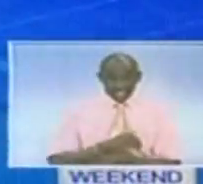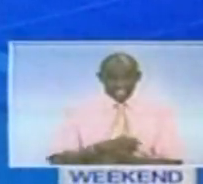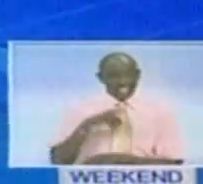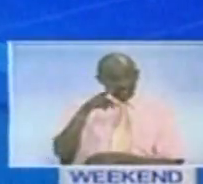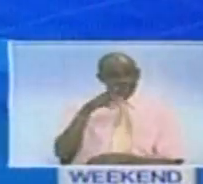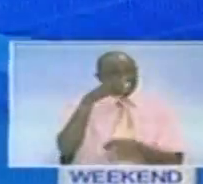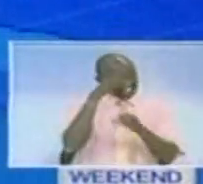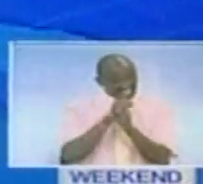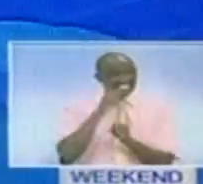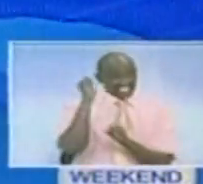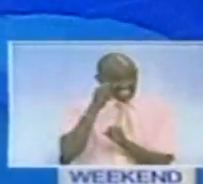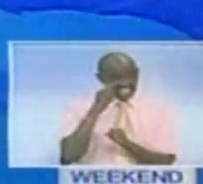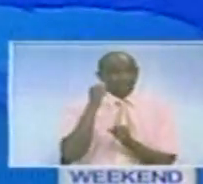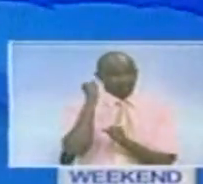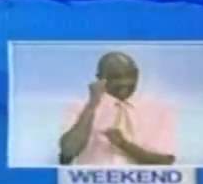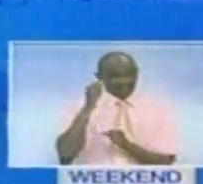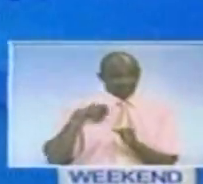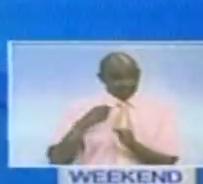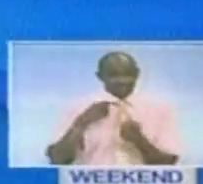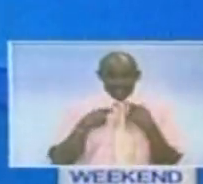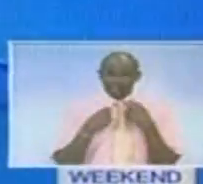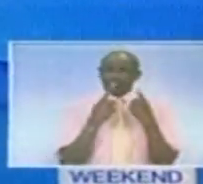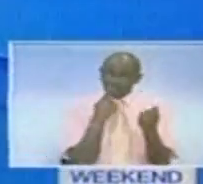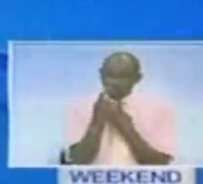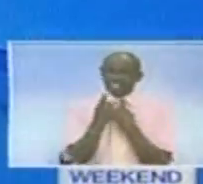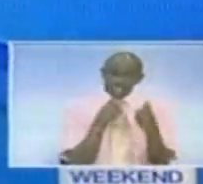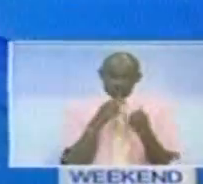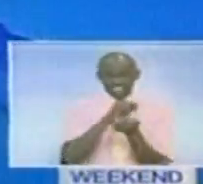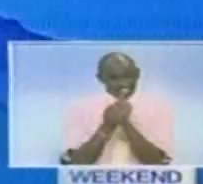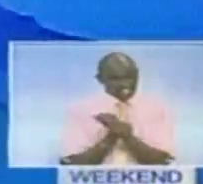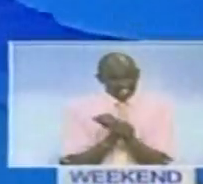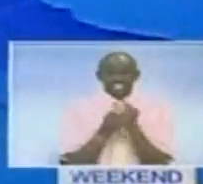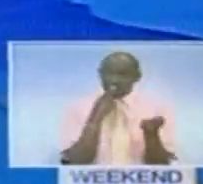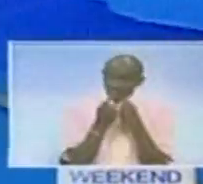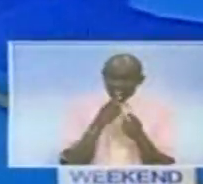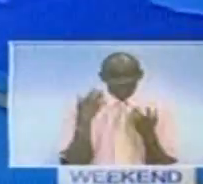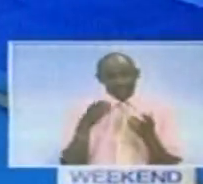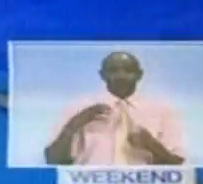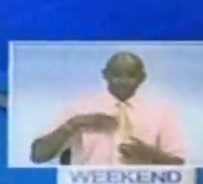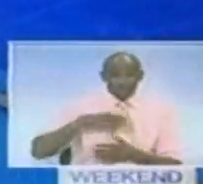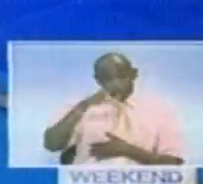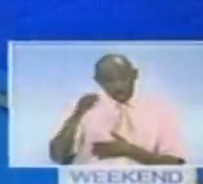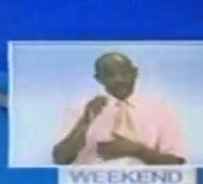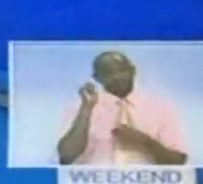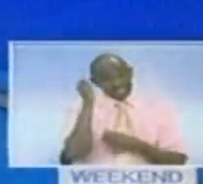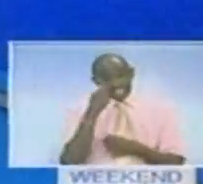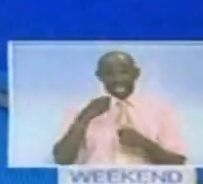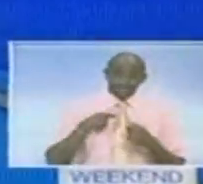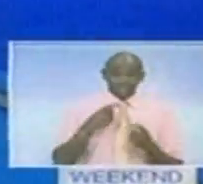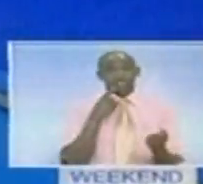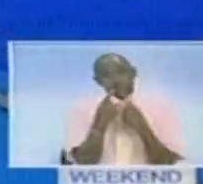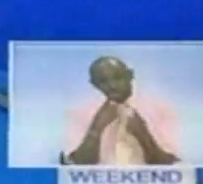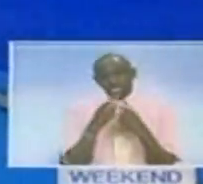trust Kenya's politics to revolve around talking. But not just talking, everyone, including the president, has been